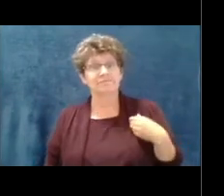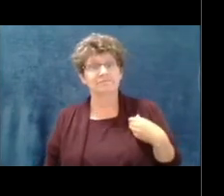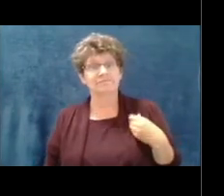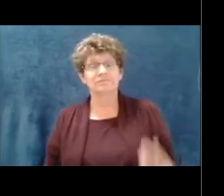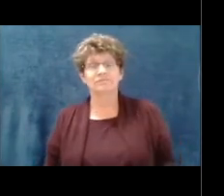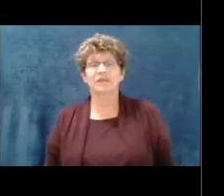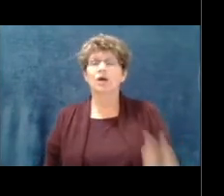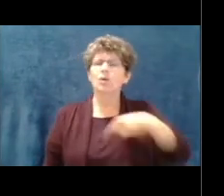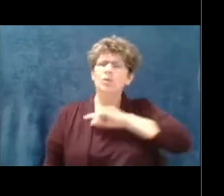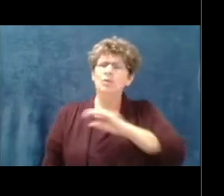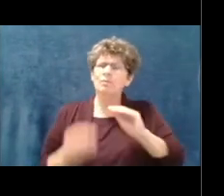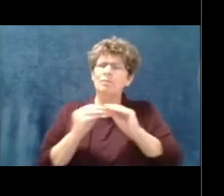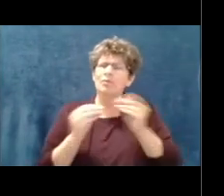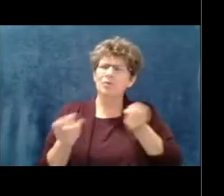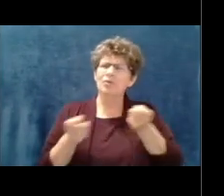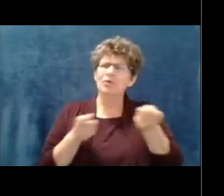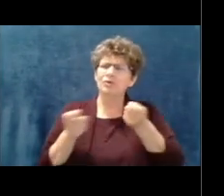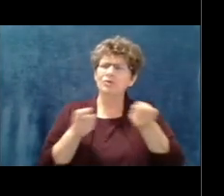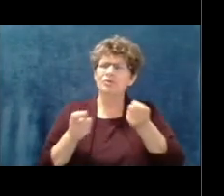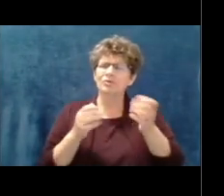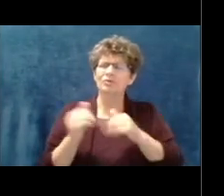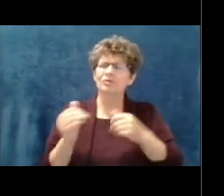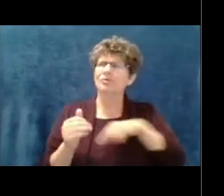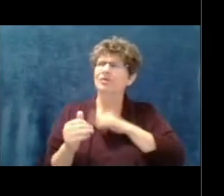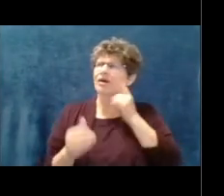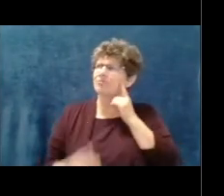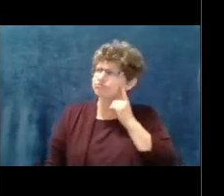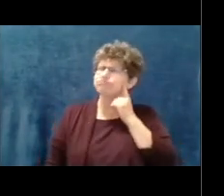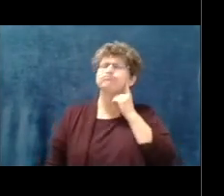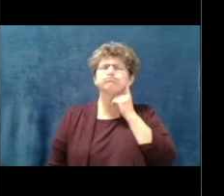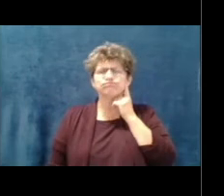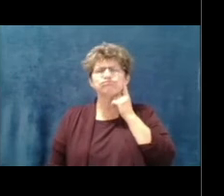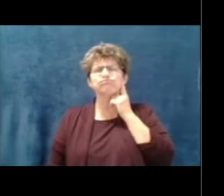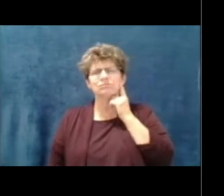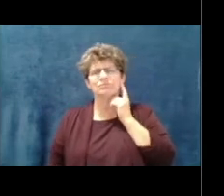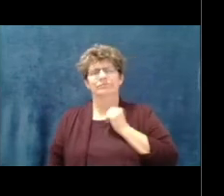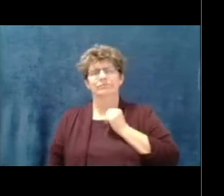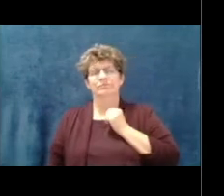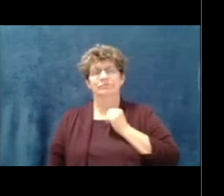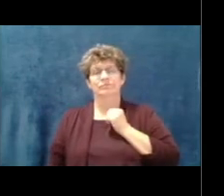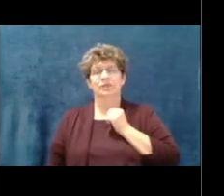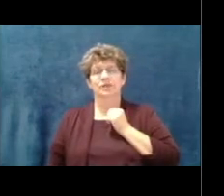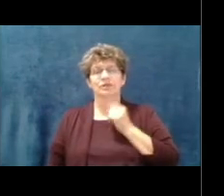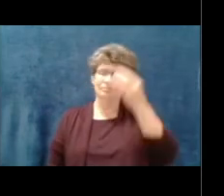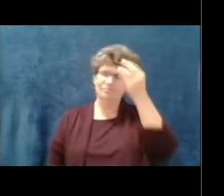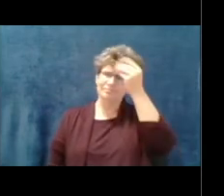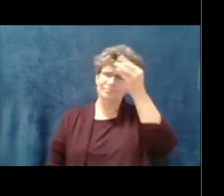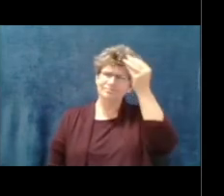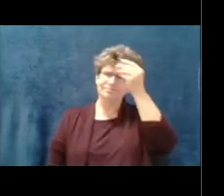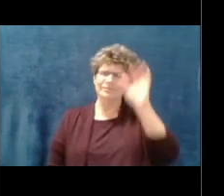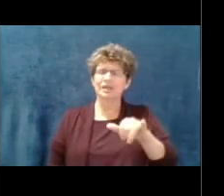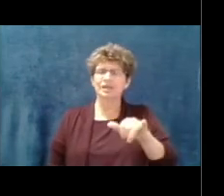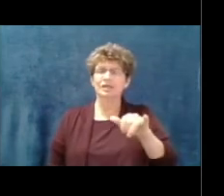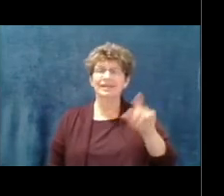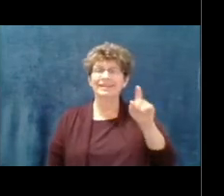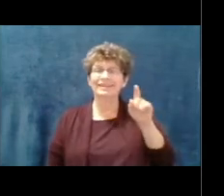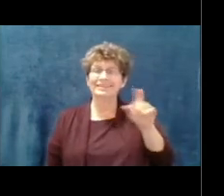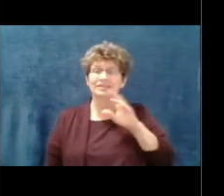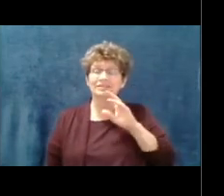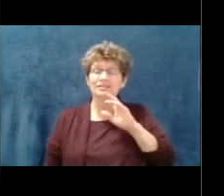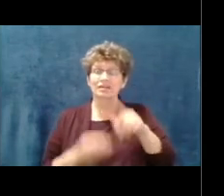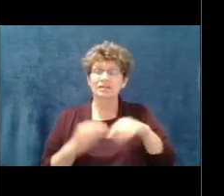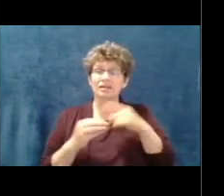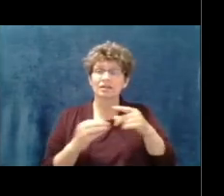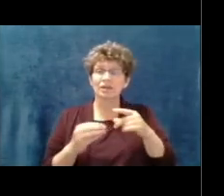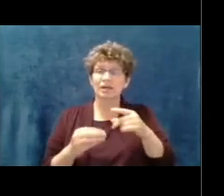of you may start to think now, though, he's talking about longevity. He's talking about living longer. And do you think maybe there's an ingredient that's